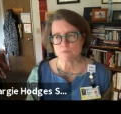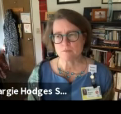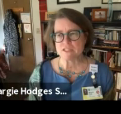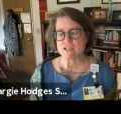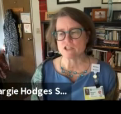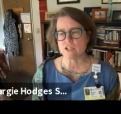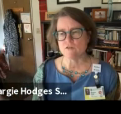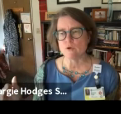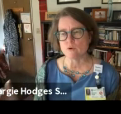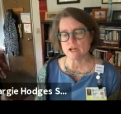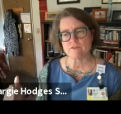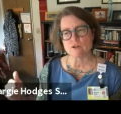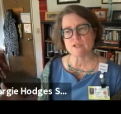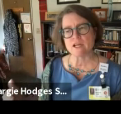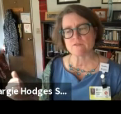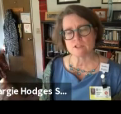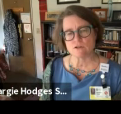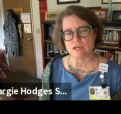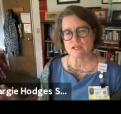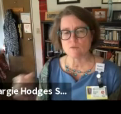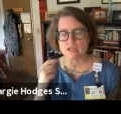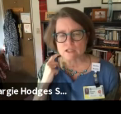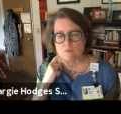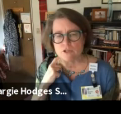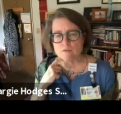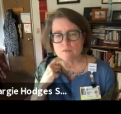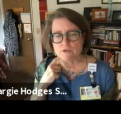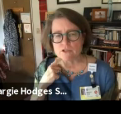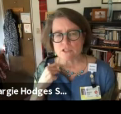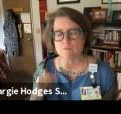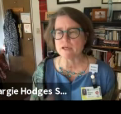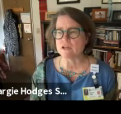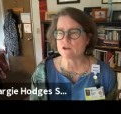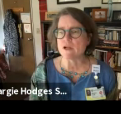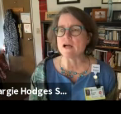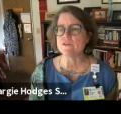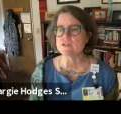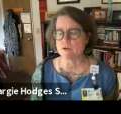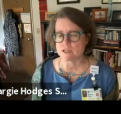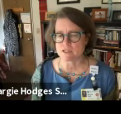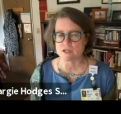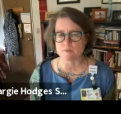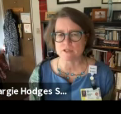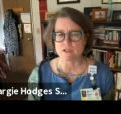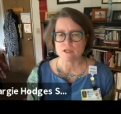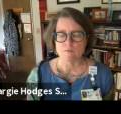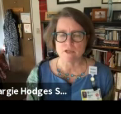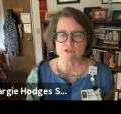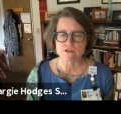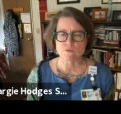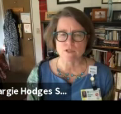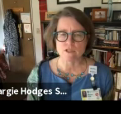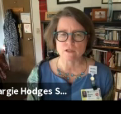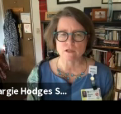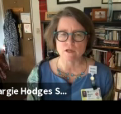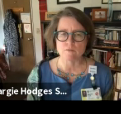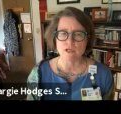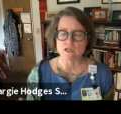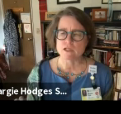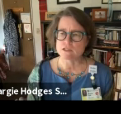the implementation, if we were ever going to have to do that. And we had community members embedded throughout this process, helping make sure that